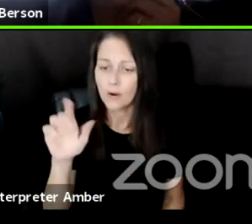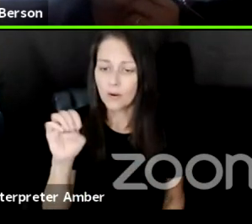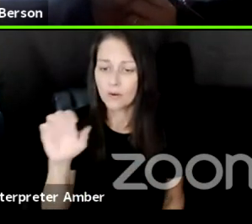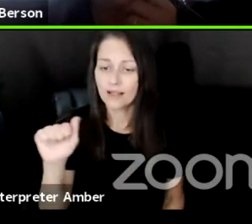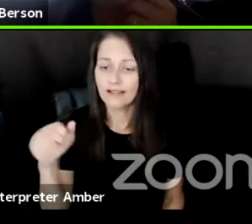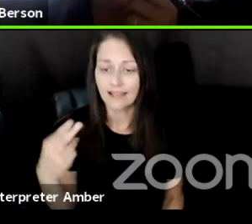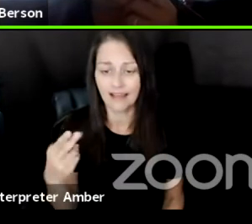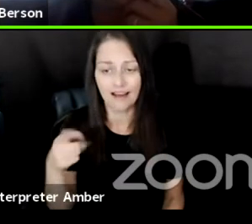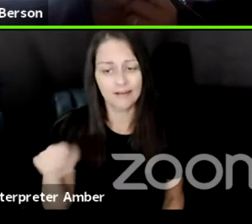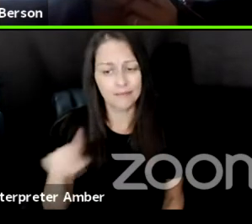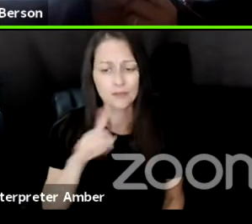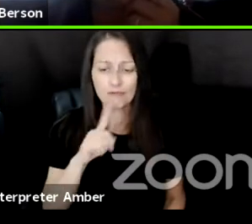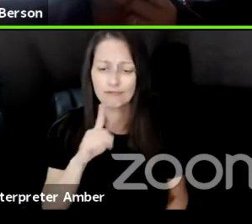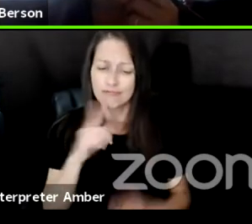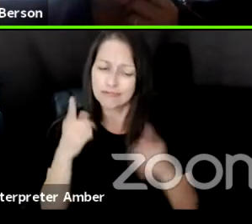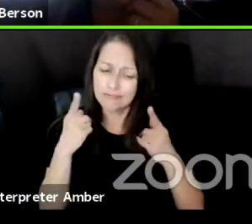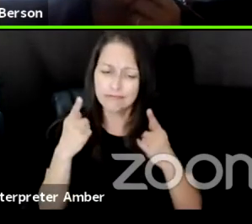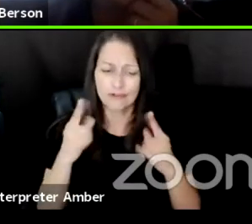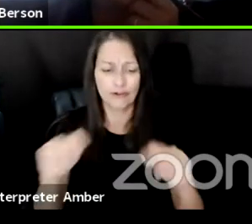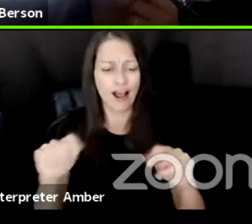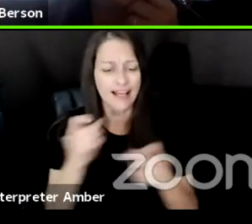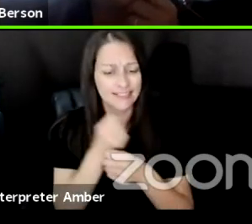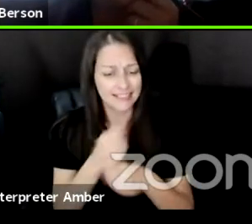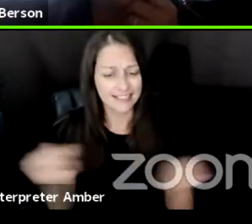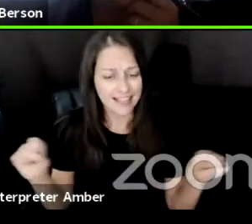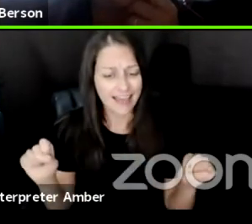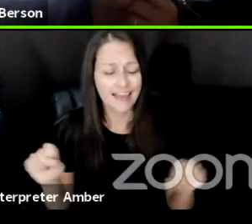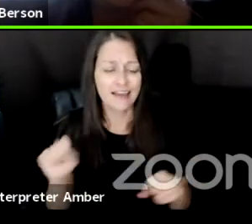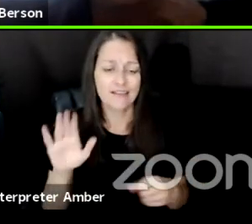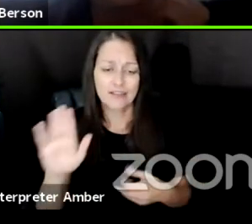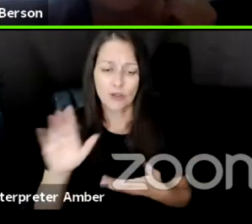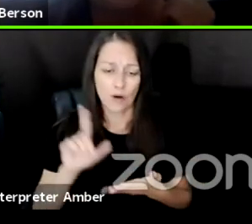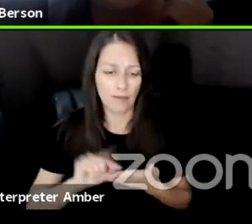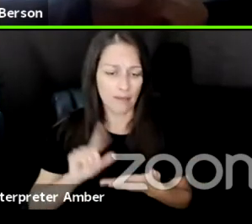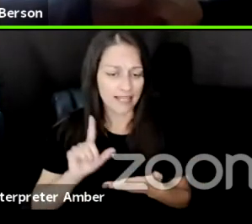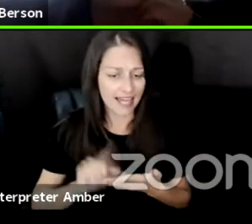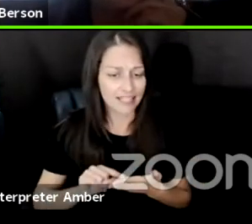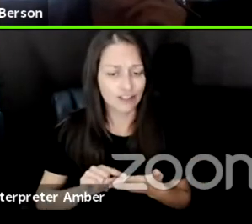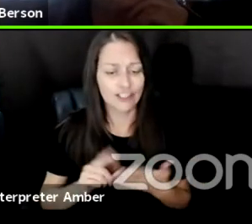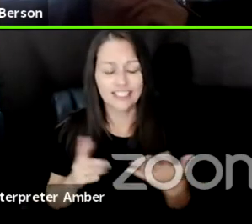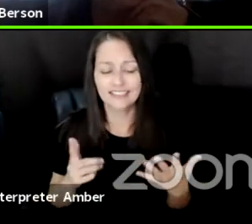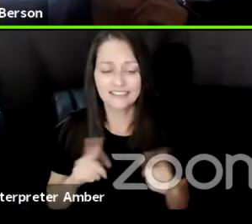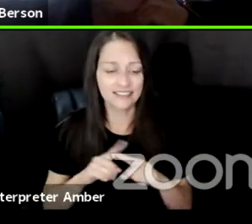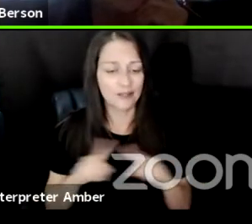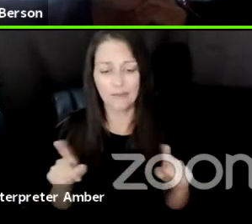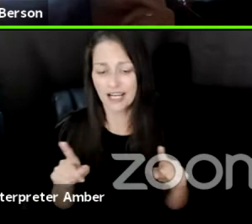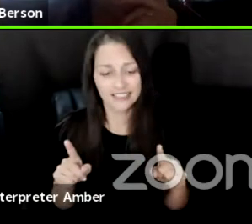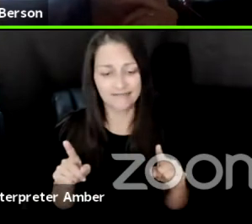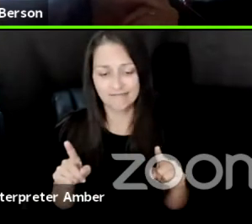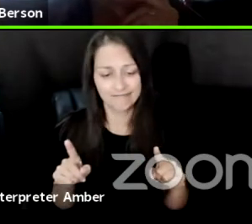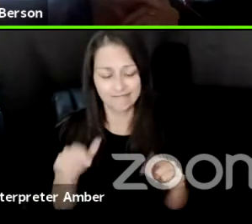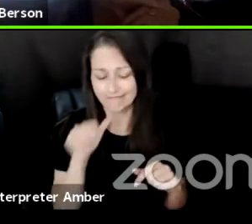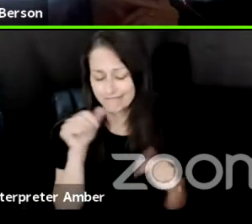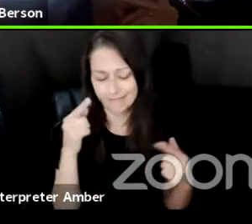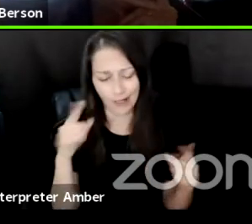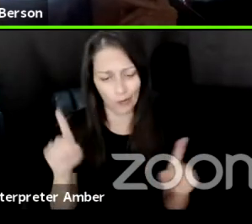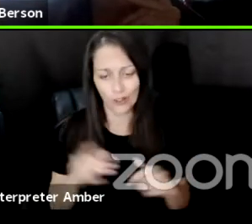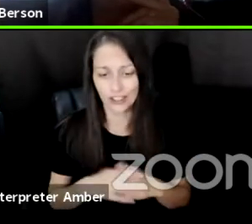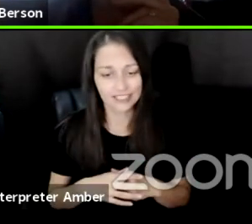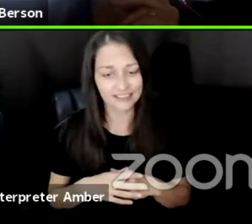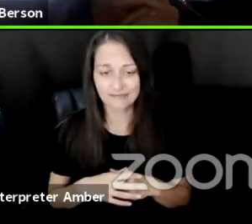your outlet, and it was, you know, a valiant effort that didn't work,